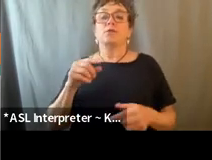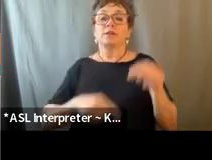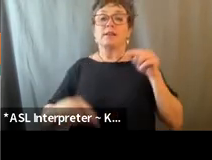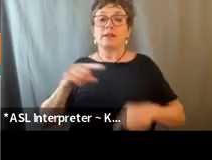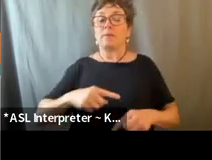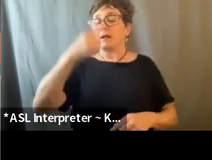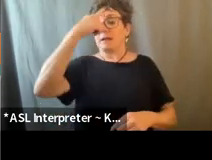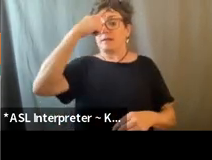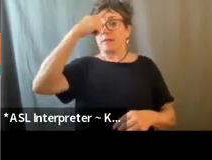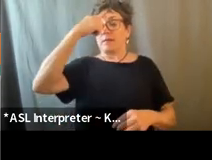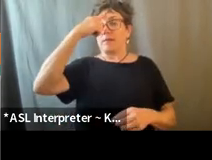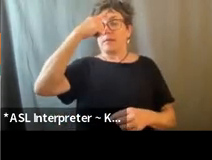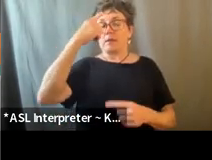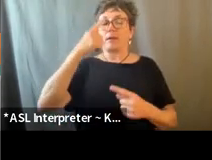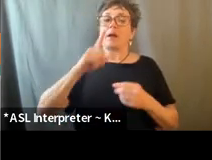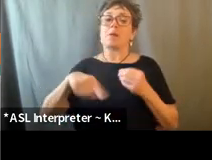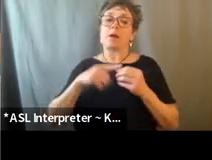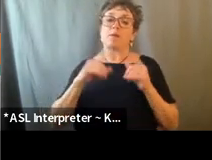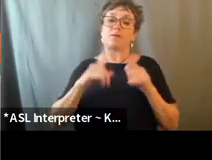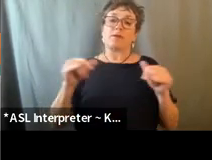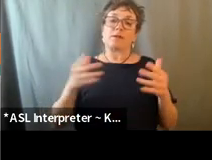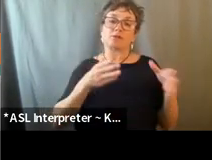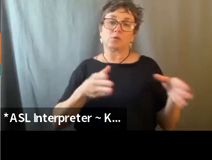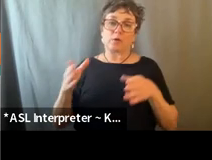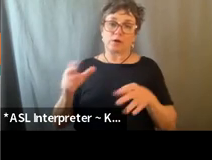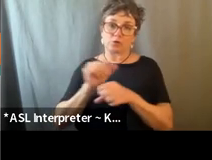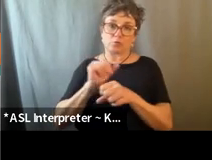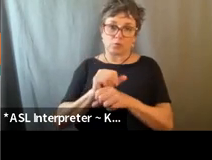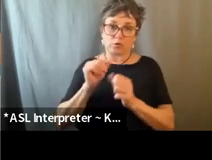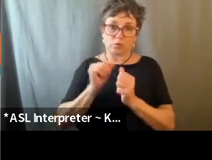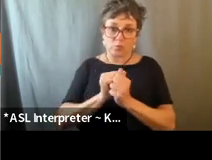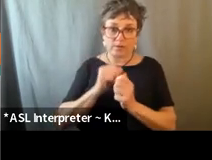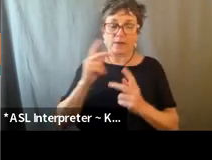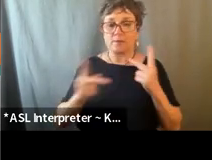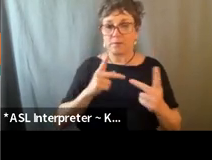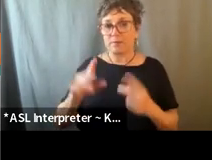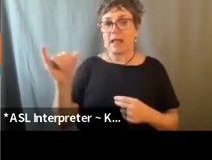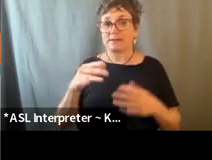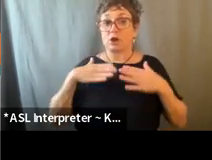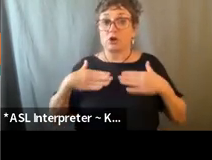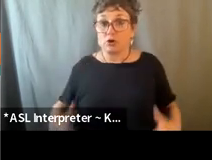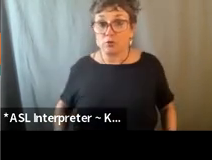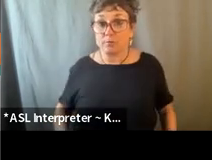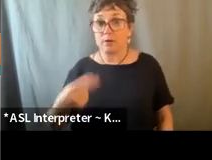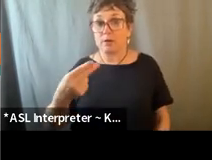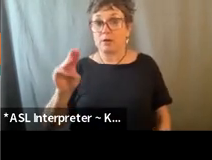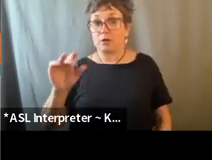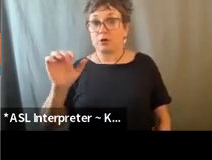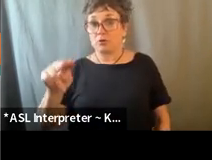think about ways to work with people and be seen as a person, I think that can be a huge